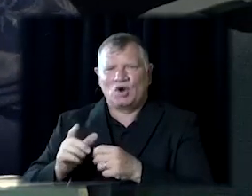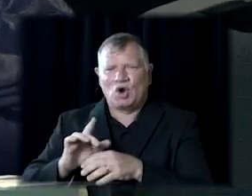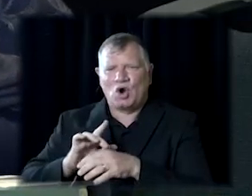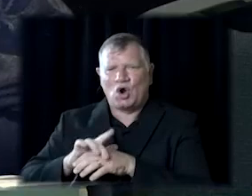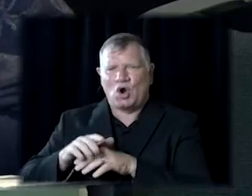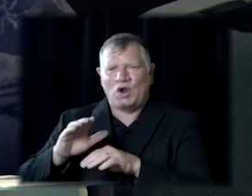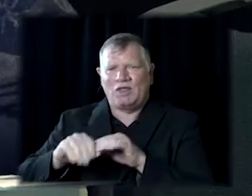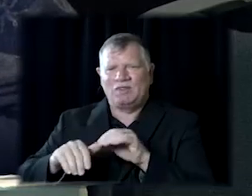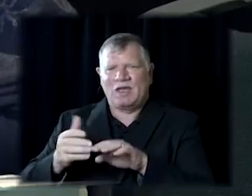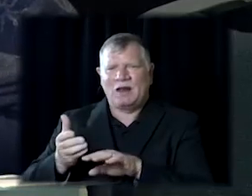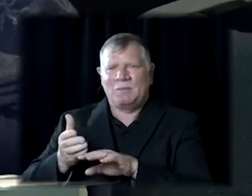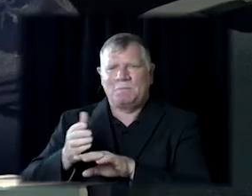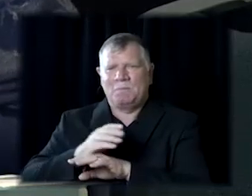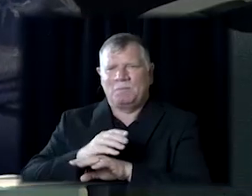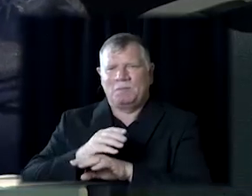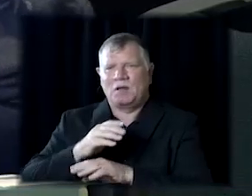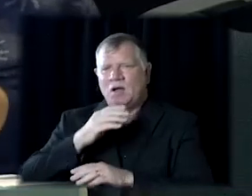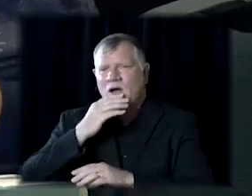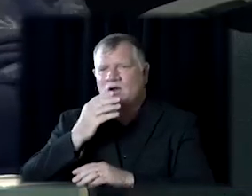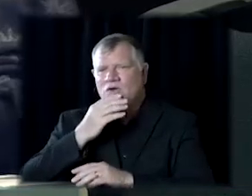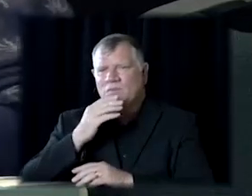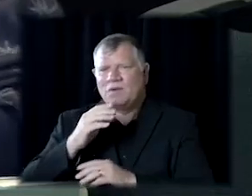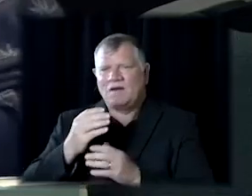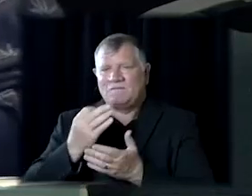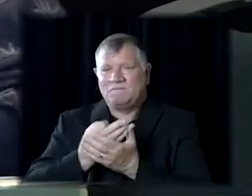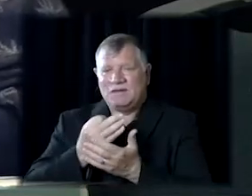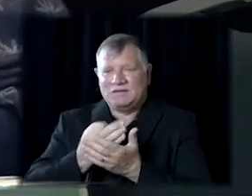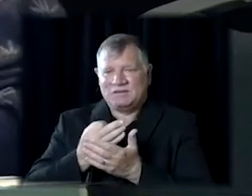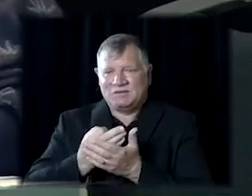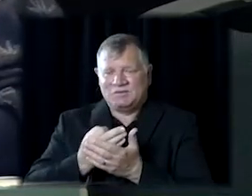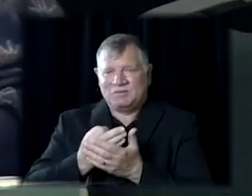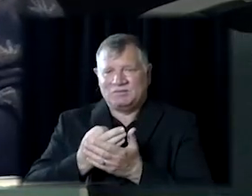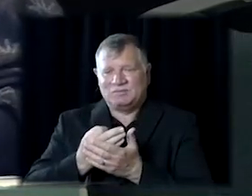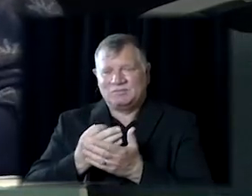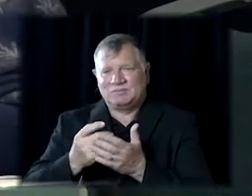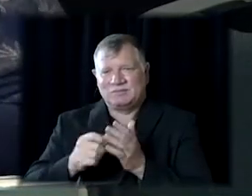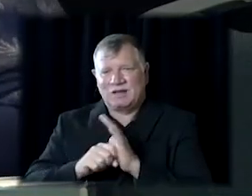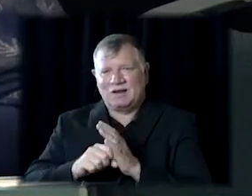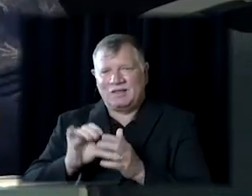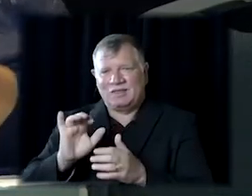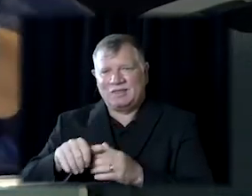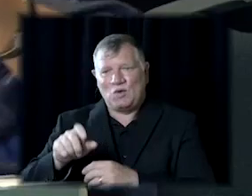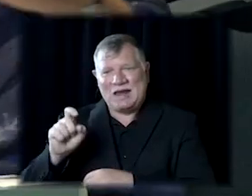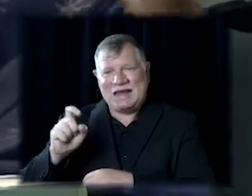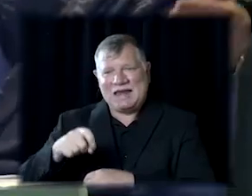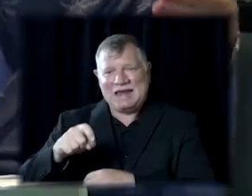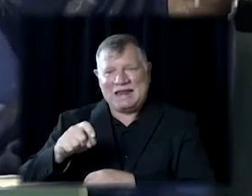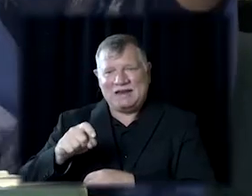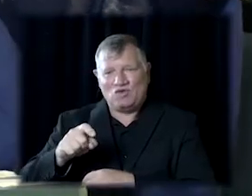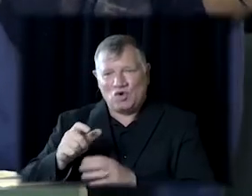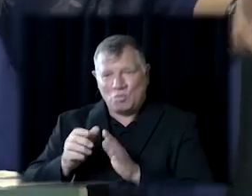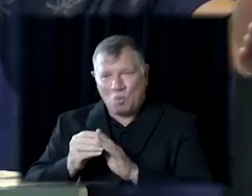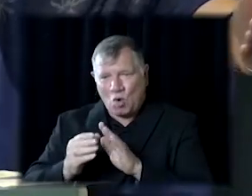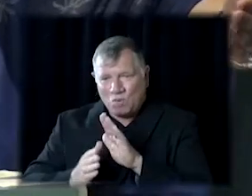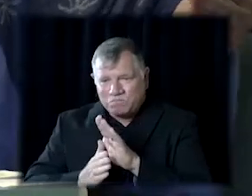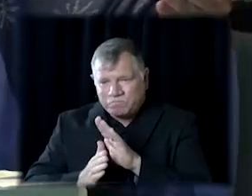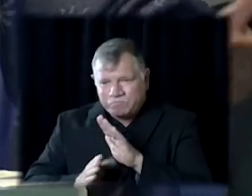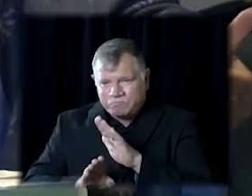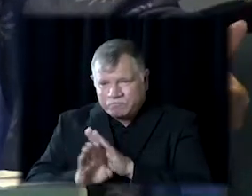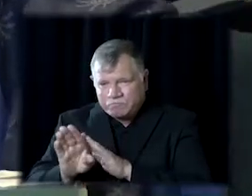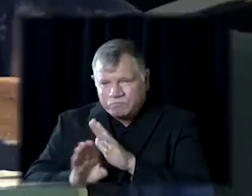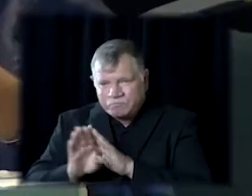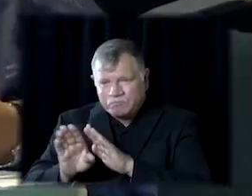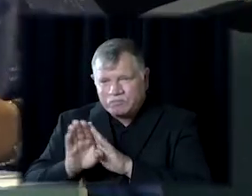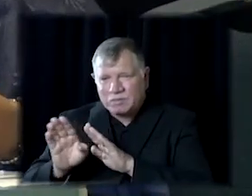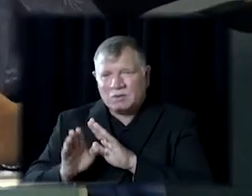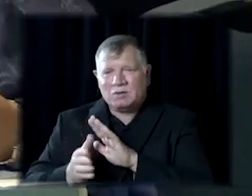earlier than in the October fiscal plan. And that, to me, is just a sign, again, of the need to accelerate or improve upon or